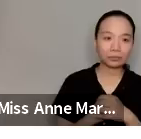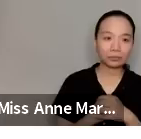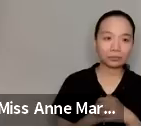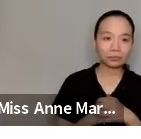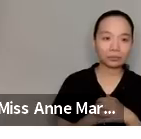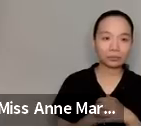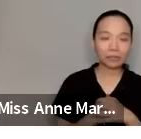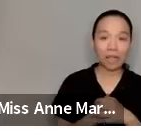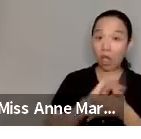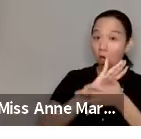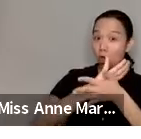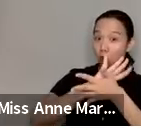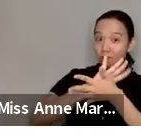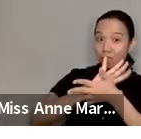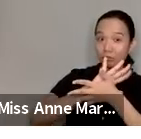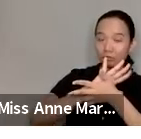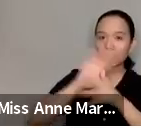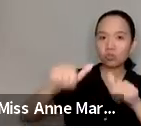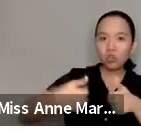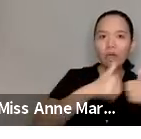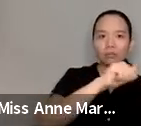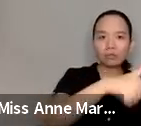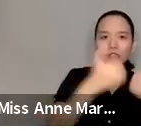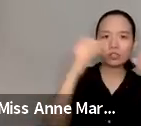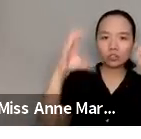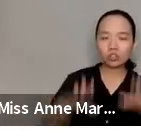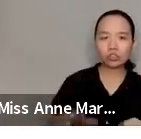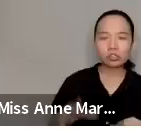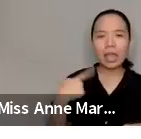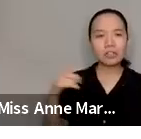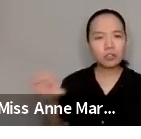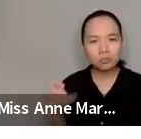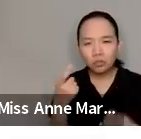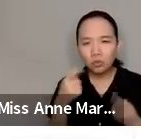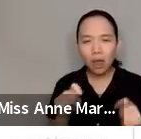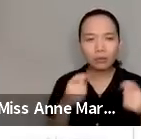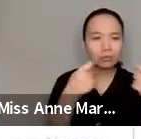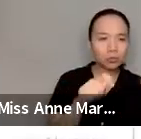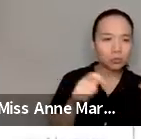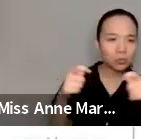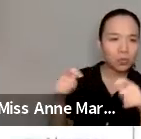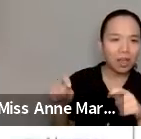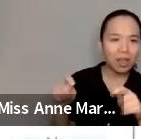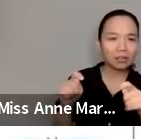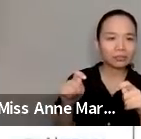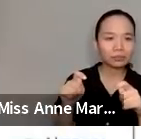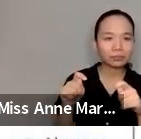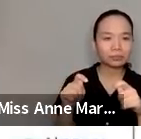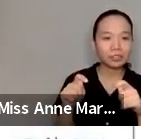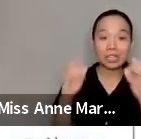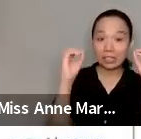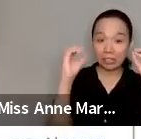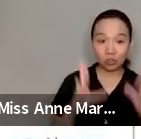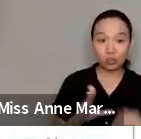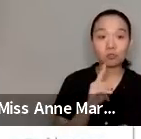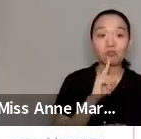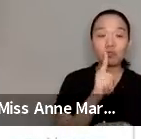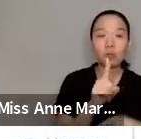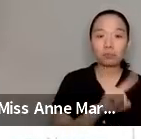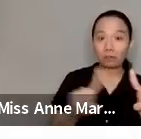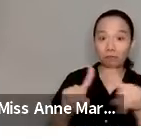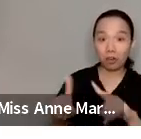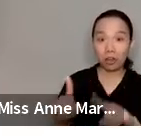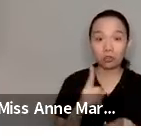The COVID-19 pandemic challenged the teachers to explore uncharted territories. Teachers assumed several